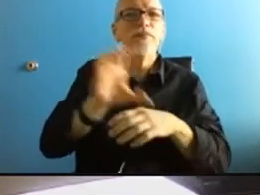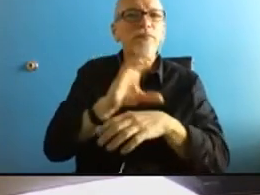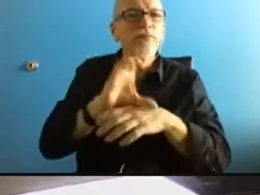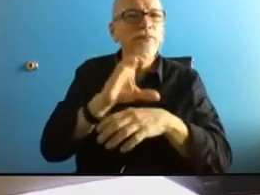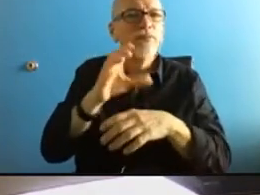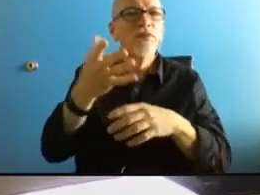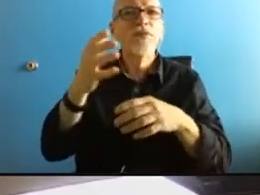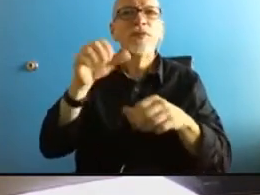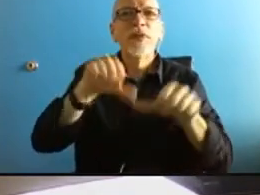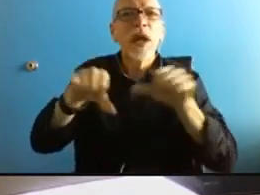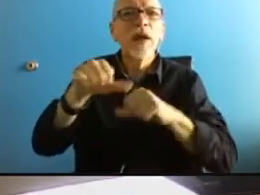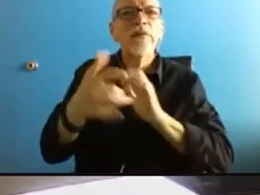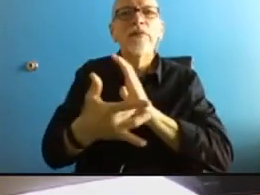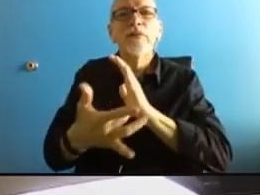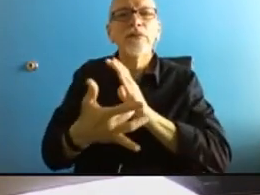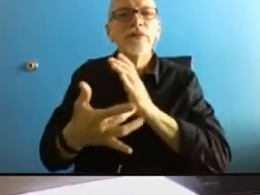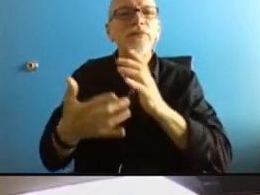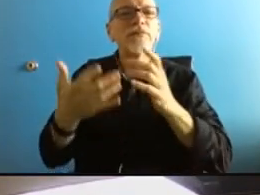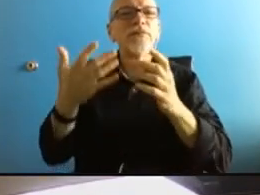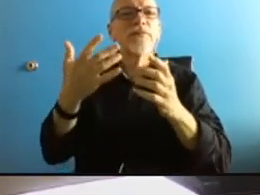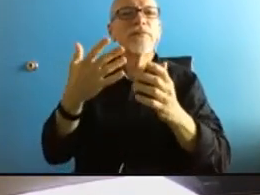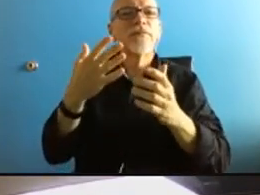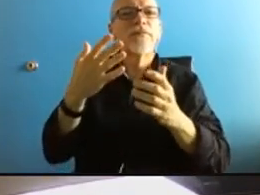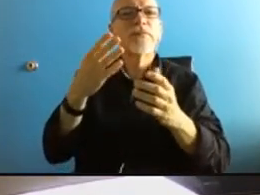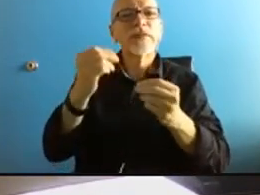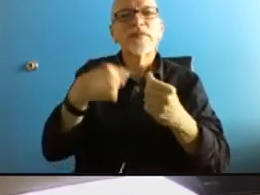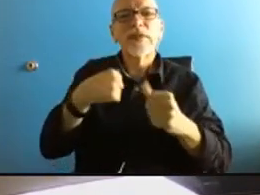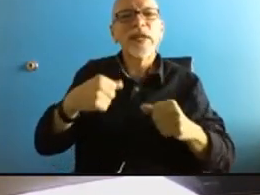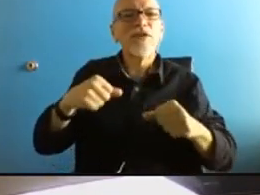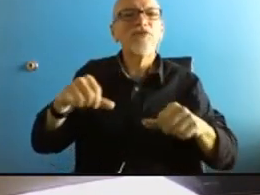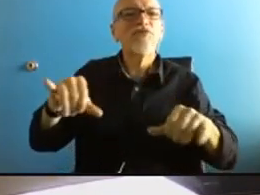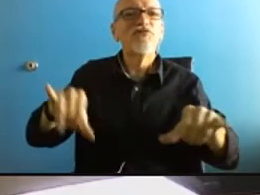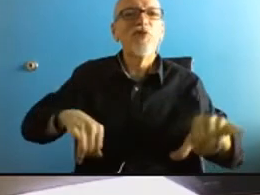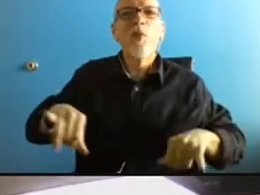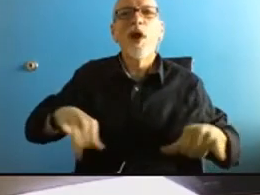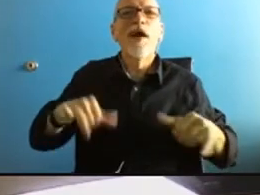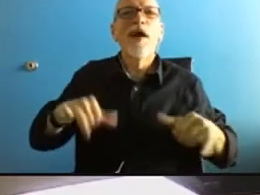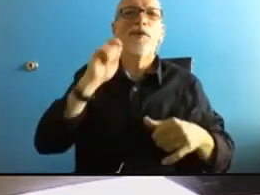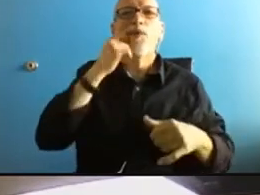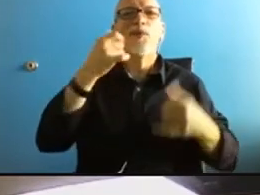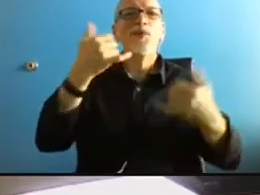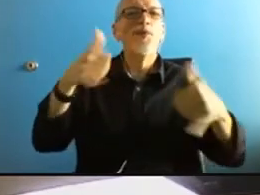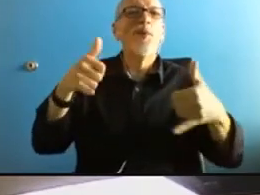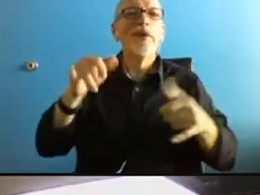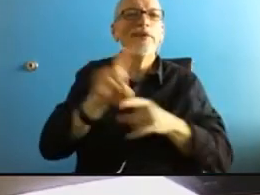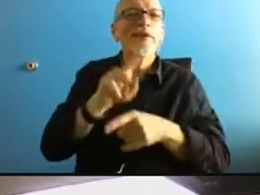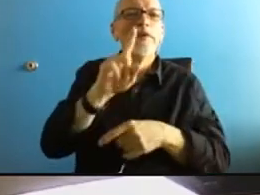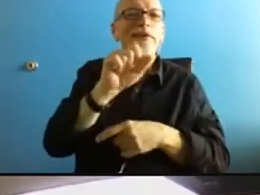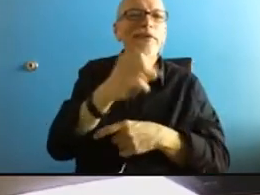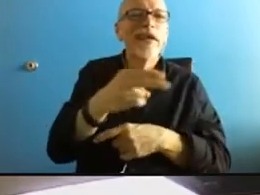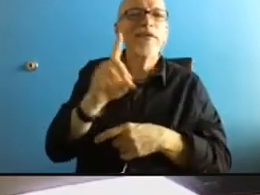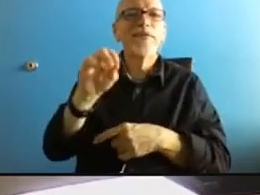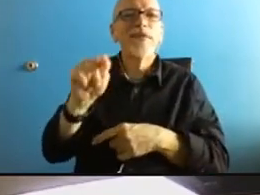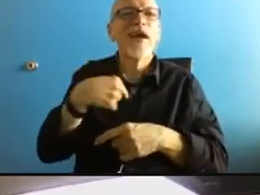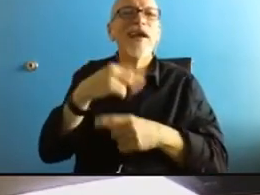and technology, and getting to show off, cool toys like Dash and Dot. And I use toys in an endearing term. This is